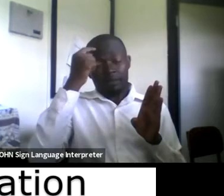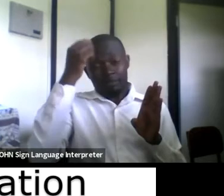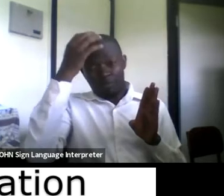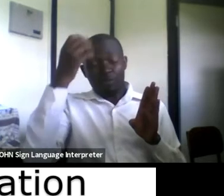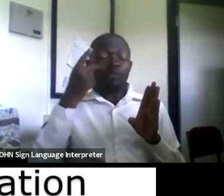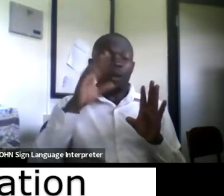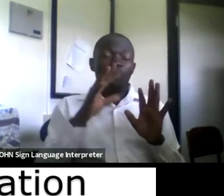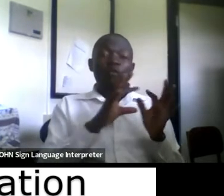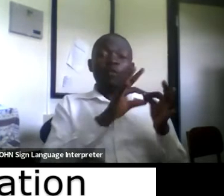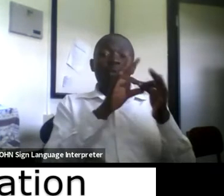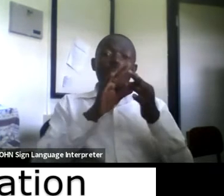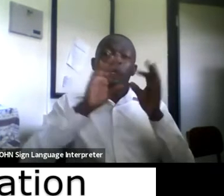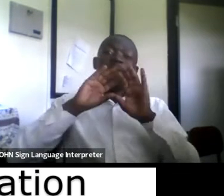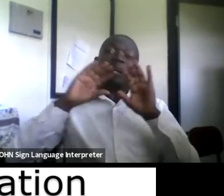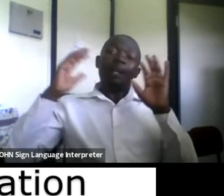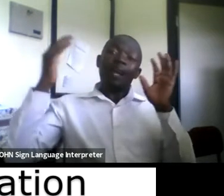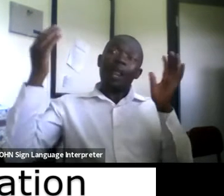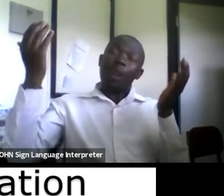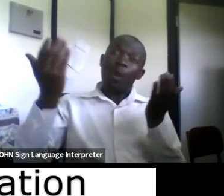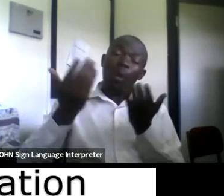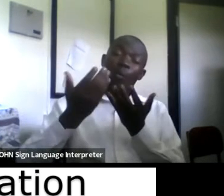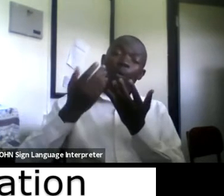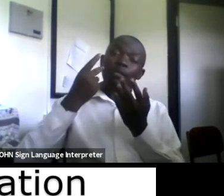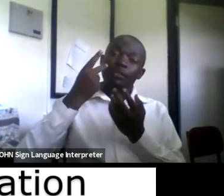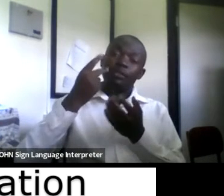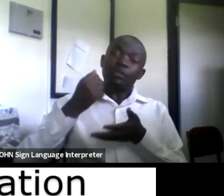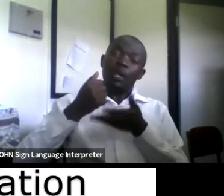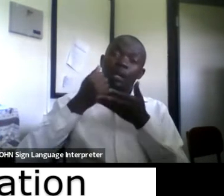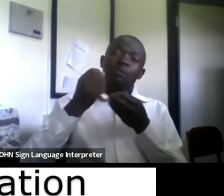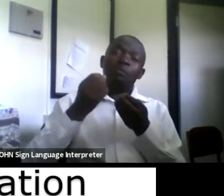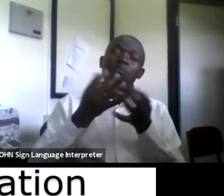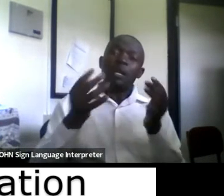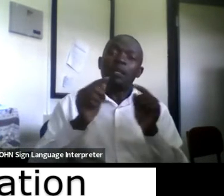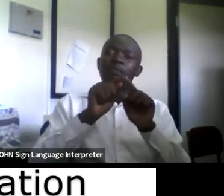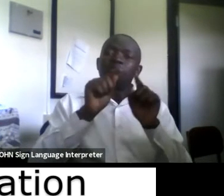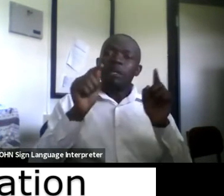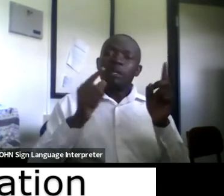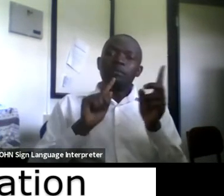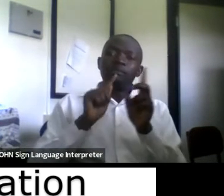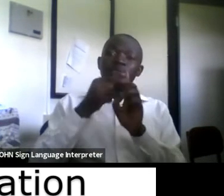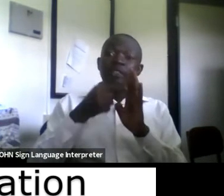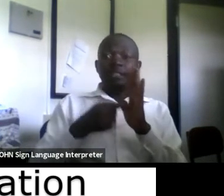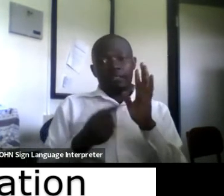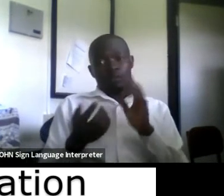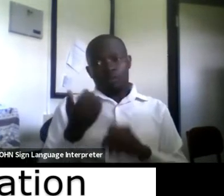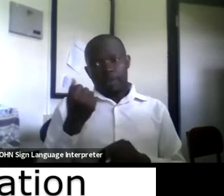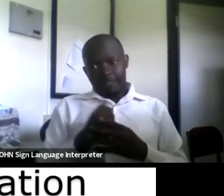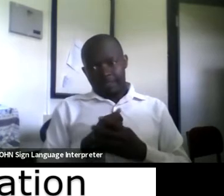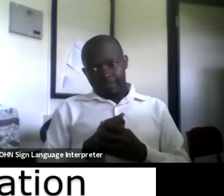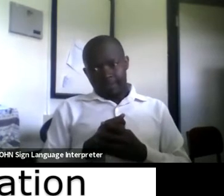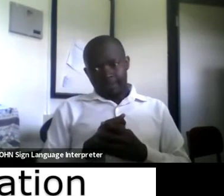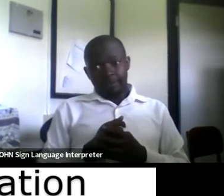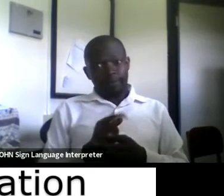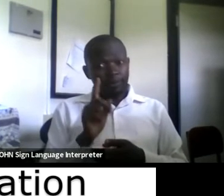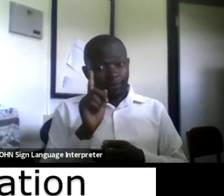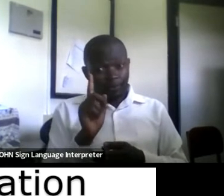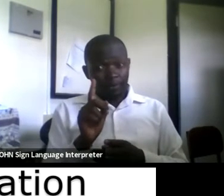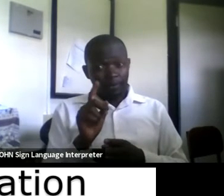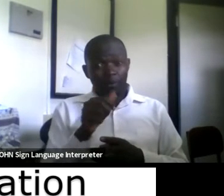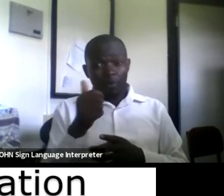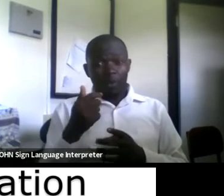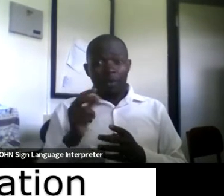global actions so that many of these targets are achieved. Yet another resolution is going